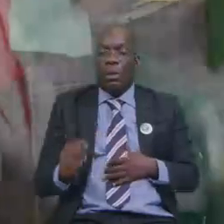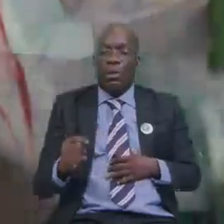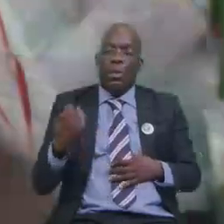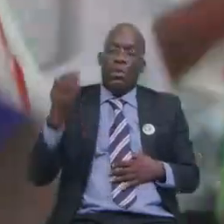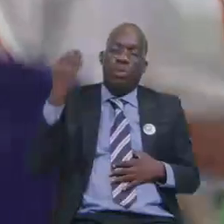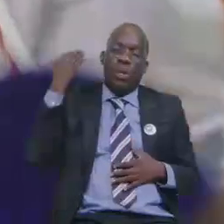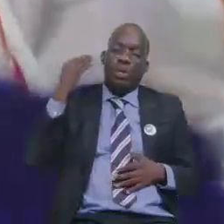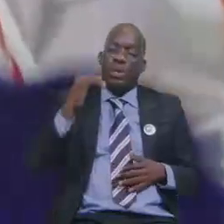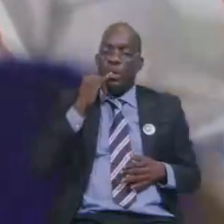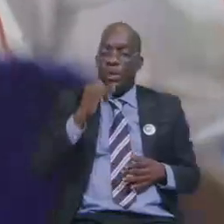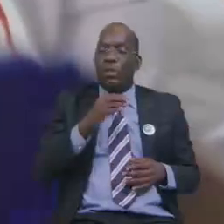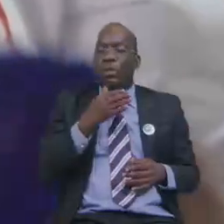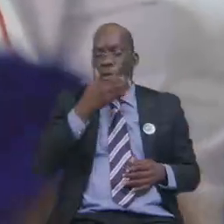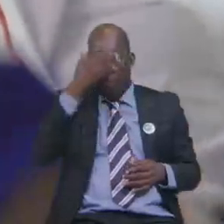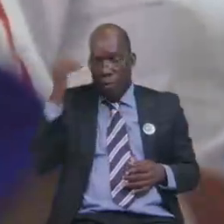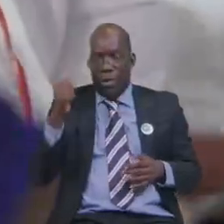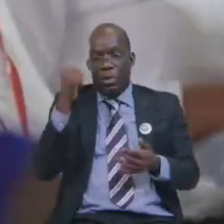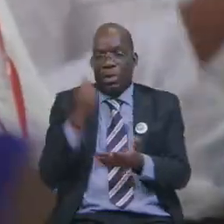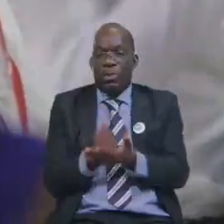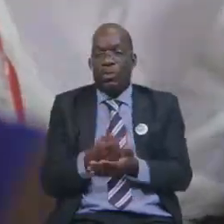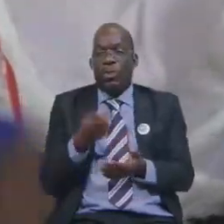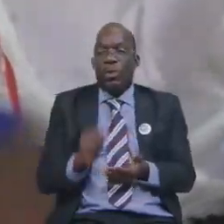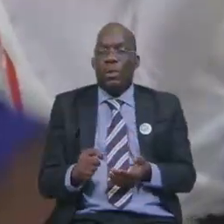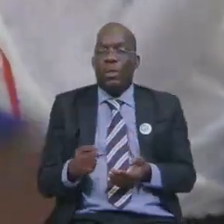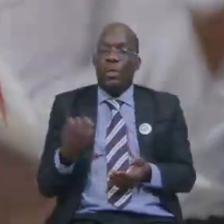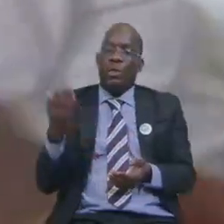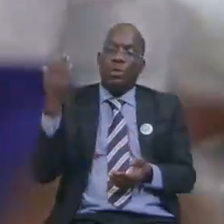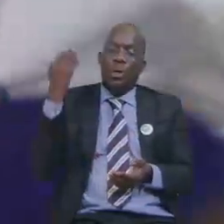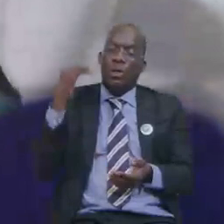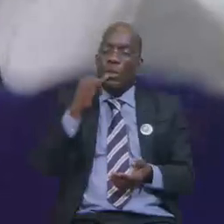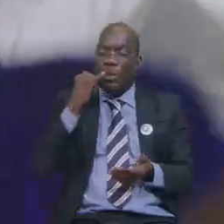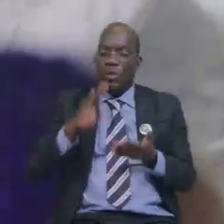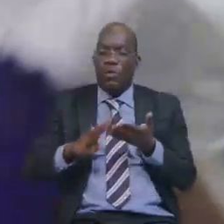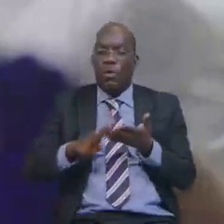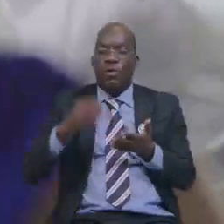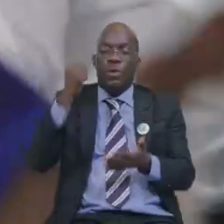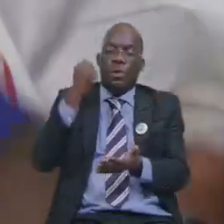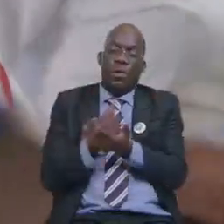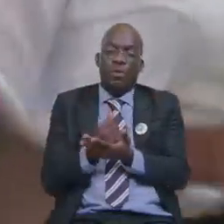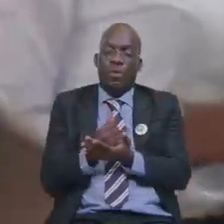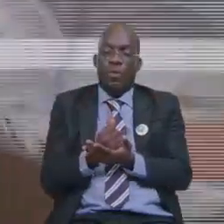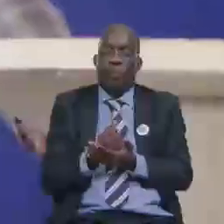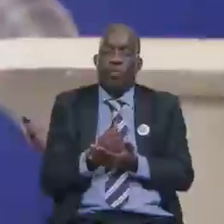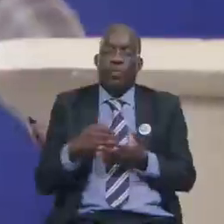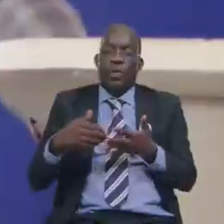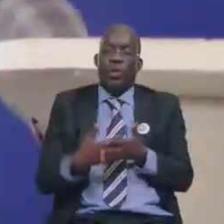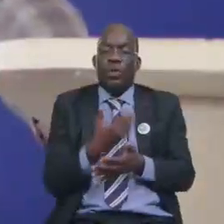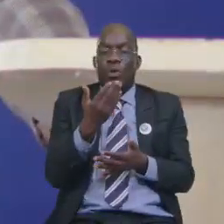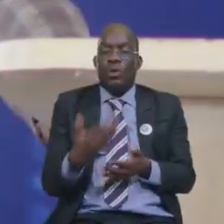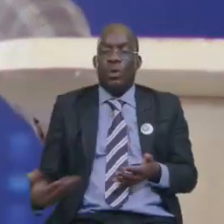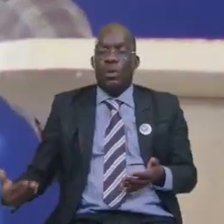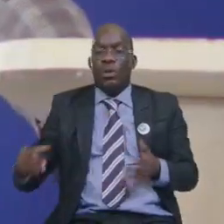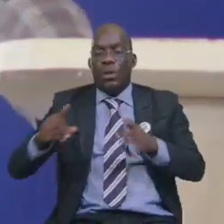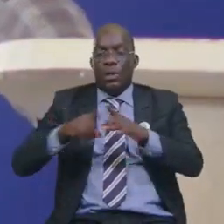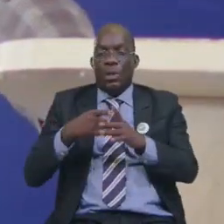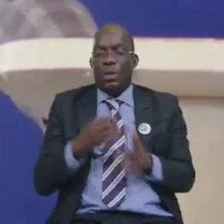forgotten. The past is forgiven. A new thing starting